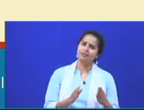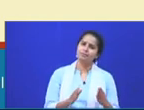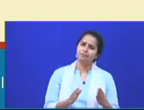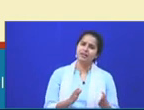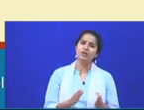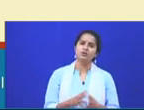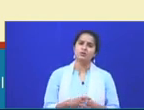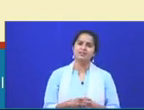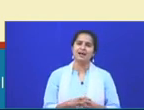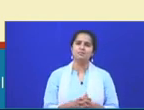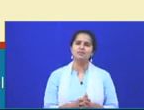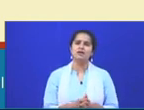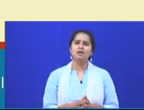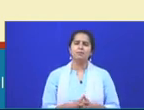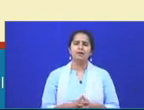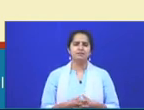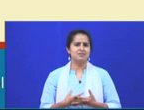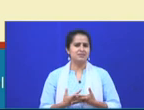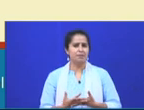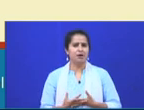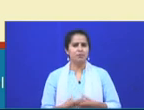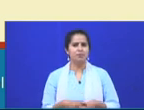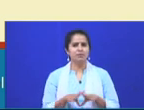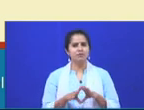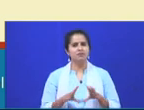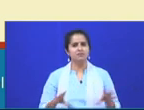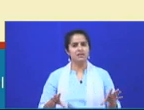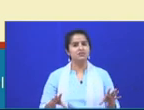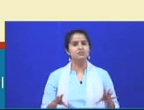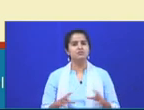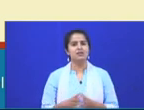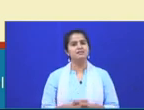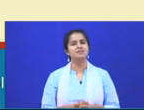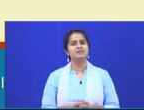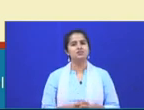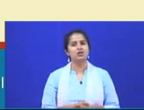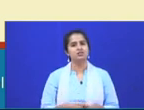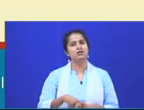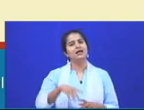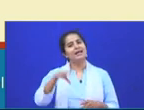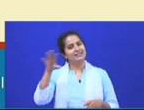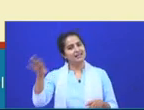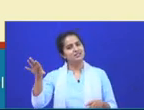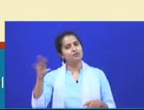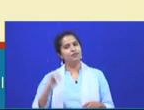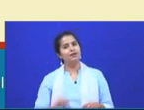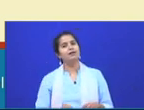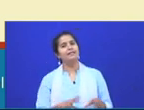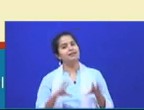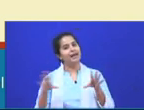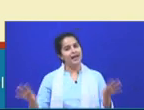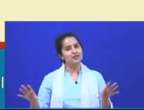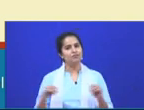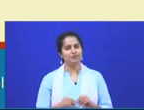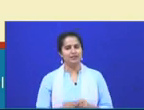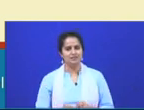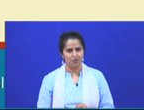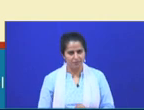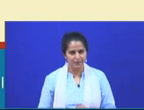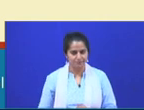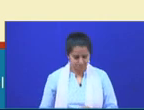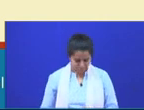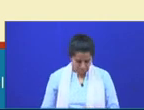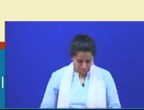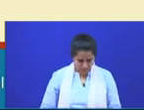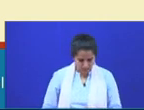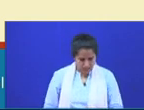find it in the middle also at times, but somehow in the Sanskrit sentence construction it tends to figure at the end of things.